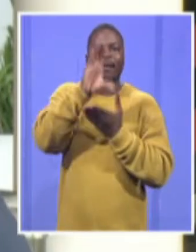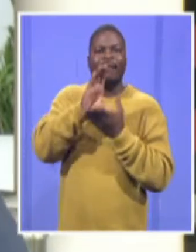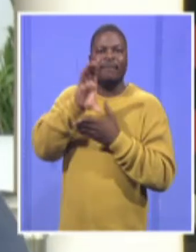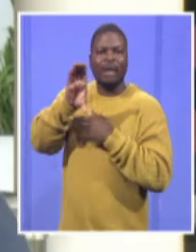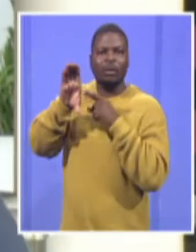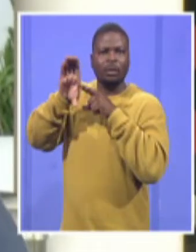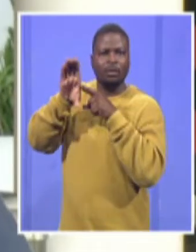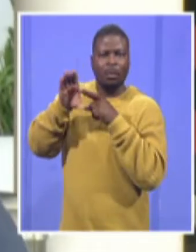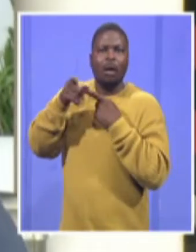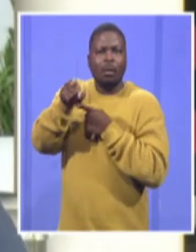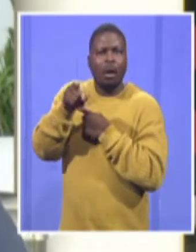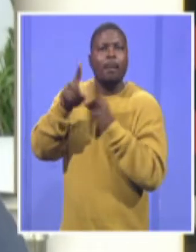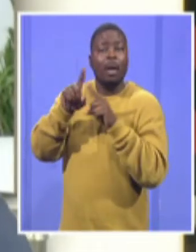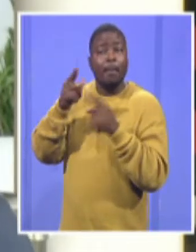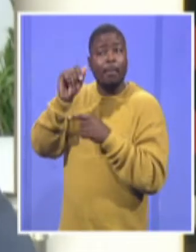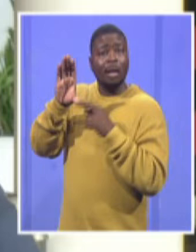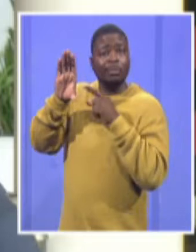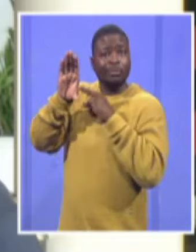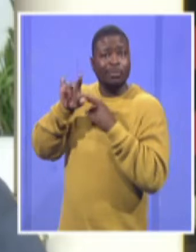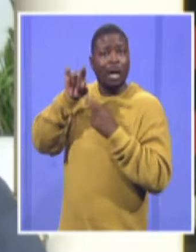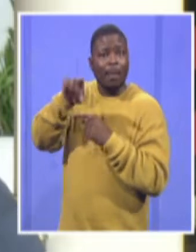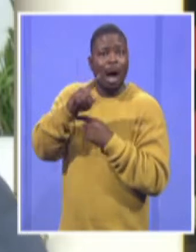government to say they need to